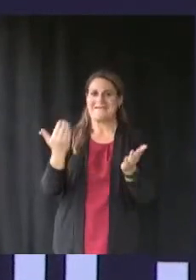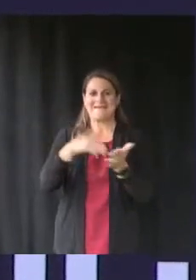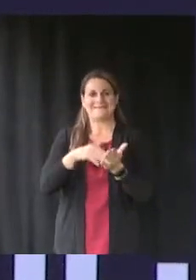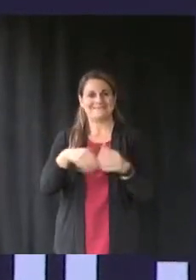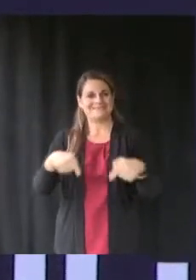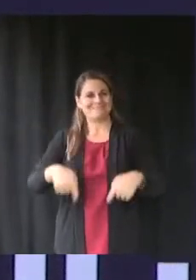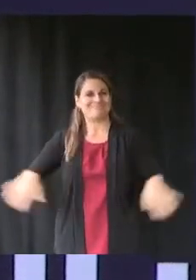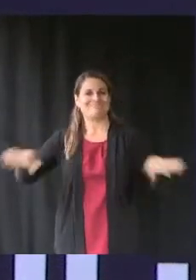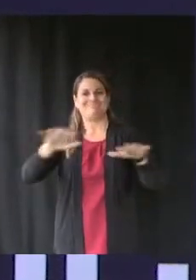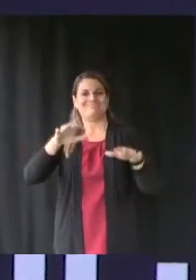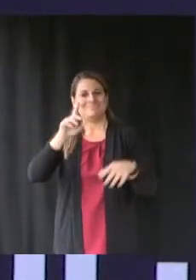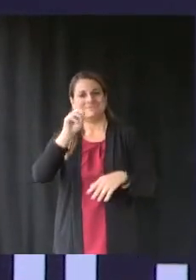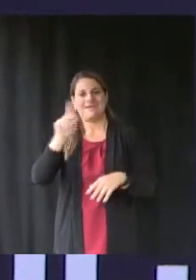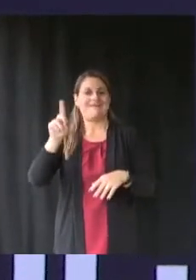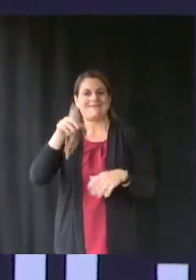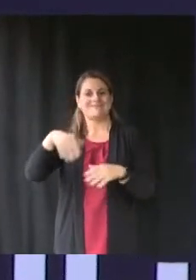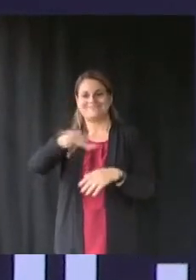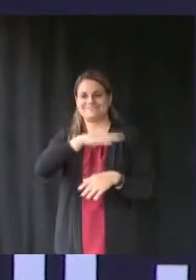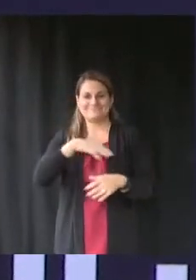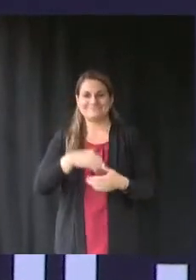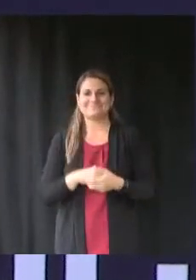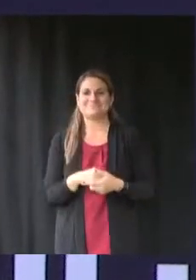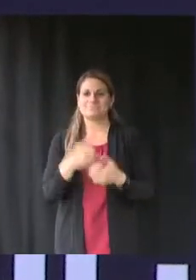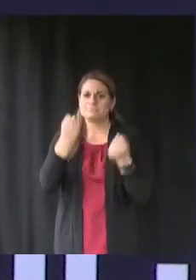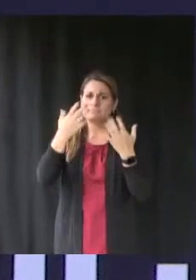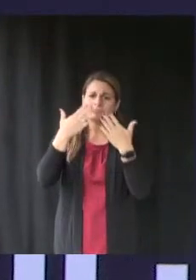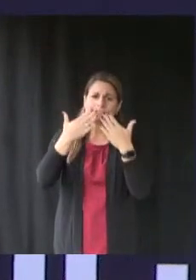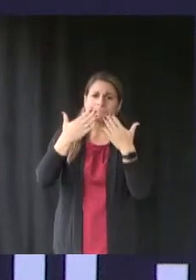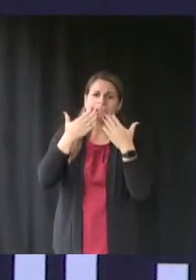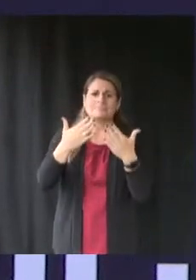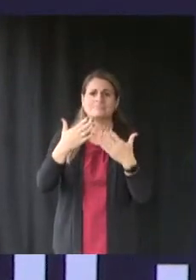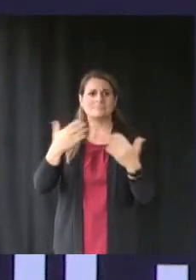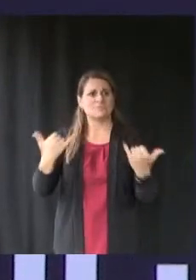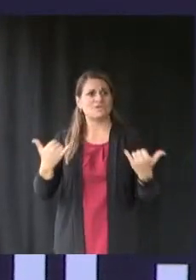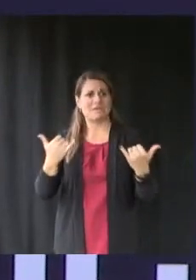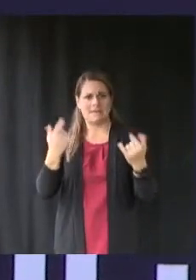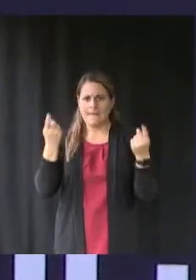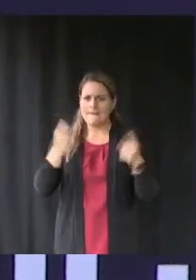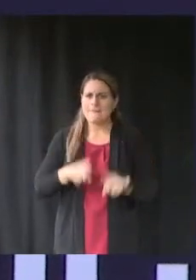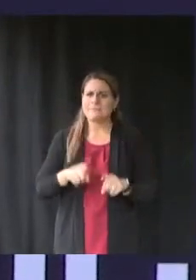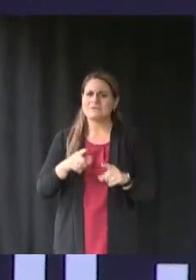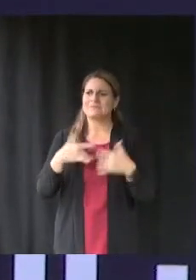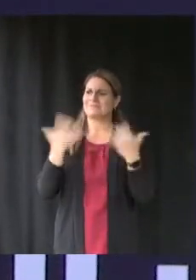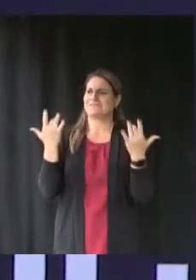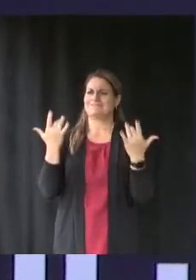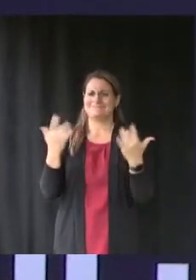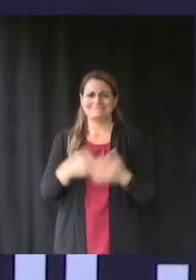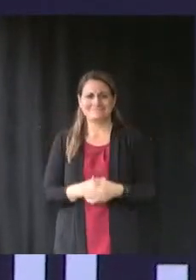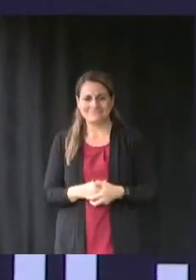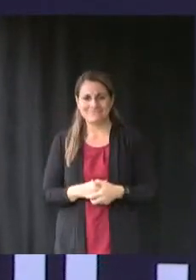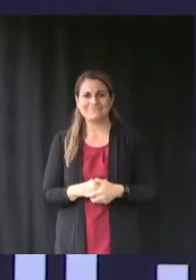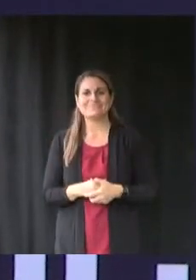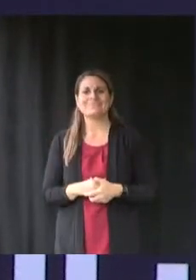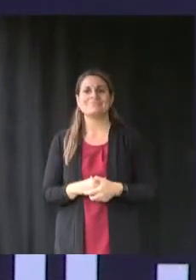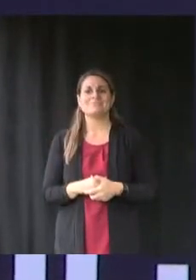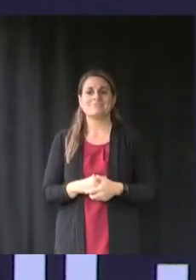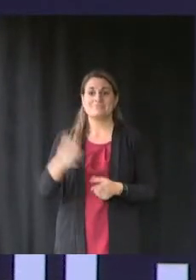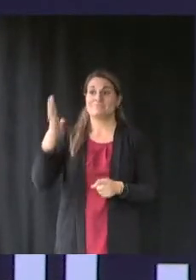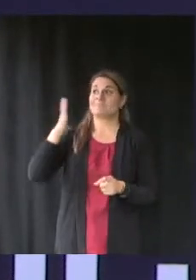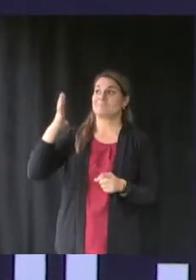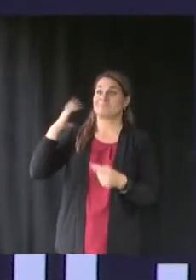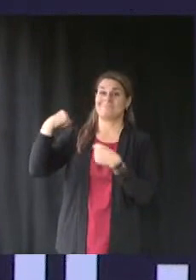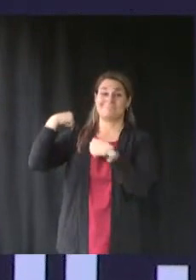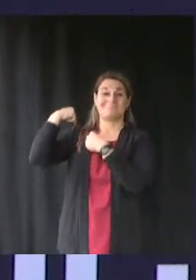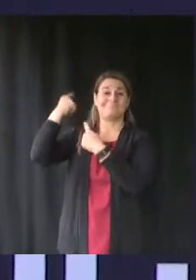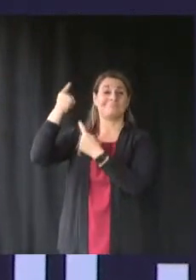if I may, thank so many people who have made this day possible, going back a long time. As some of you know, it was almost